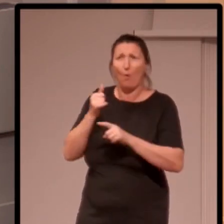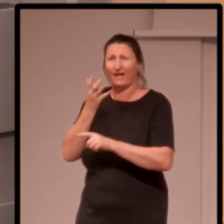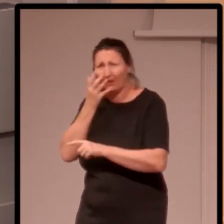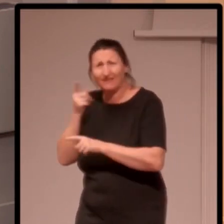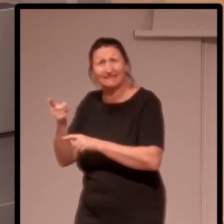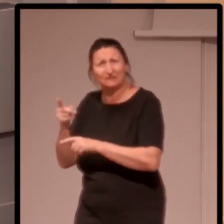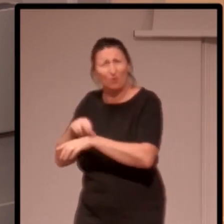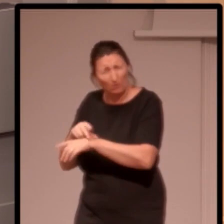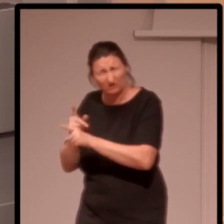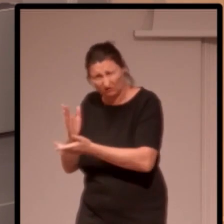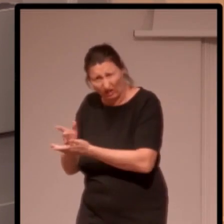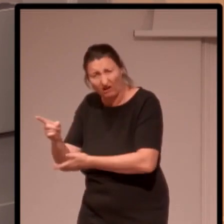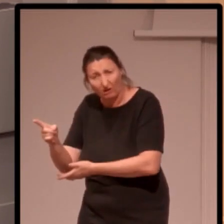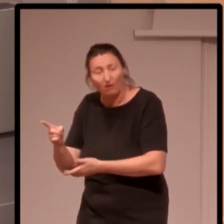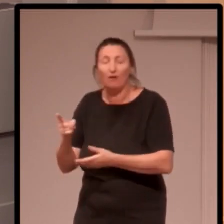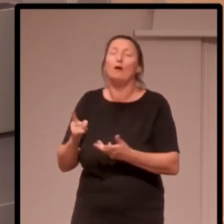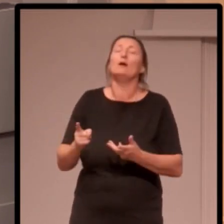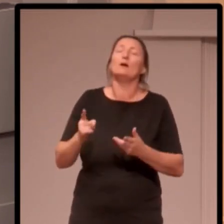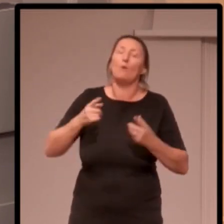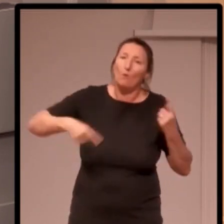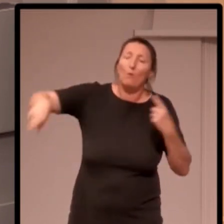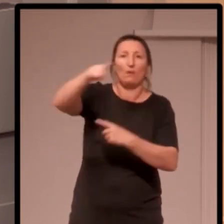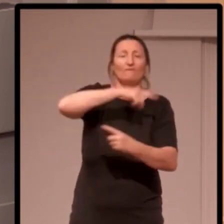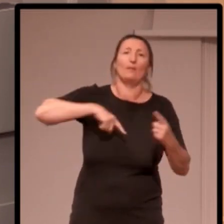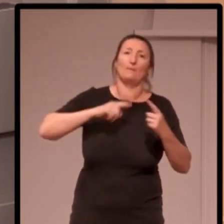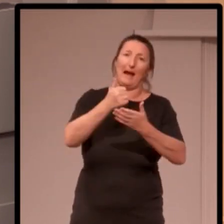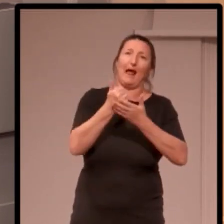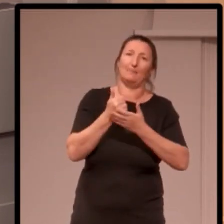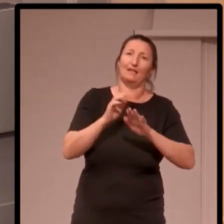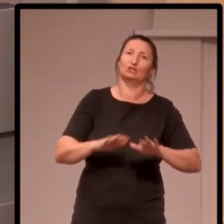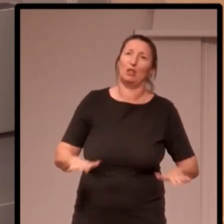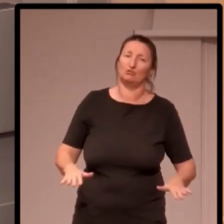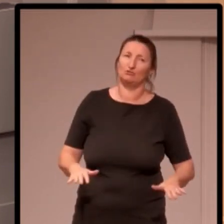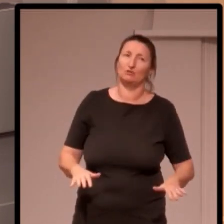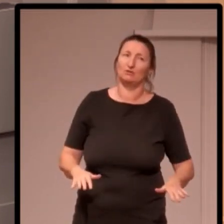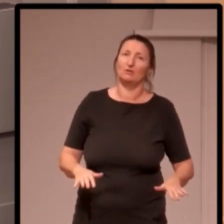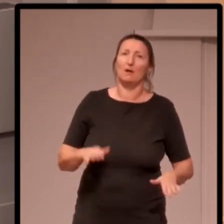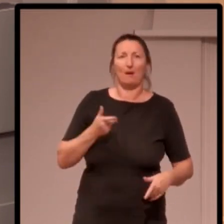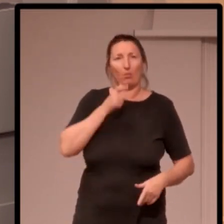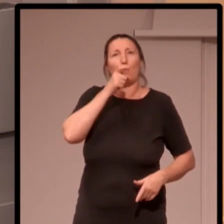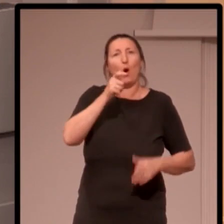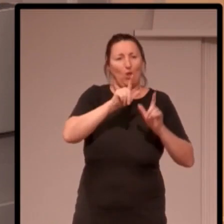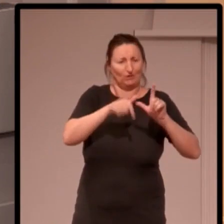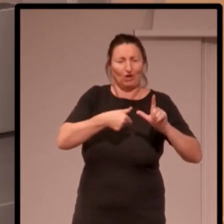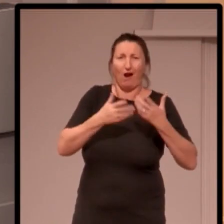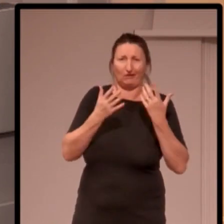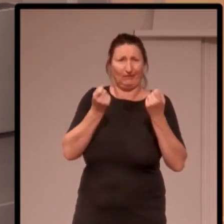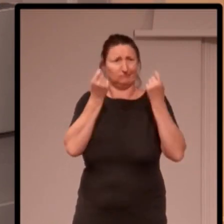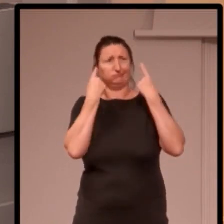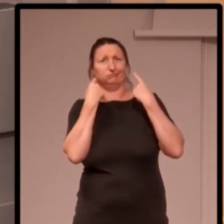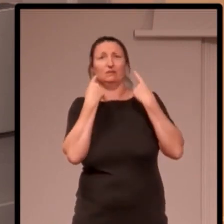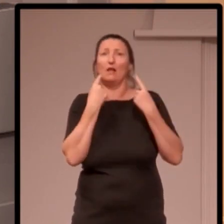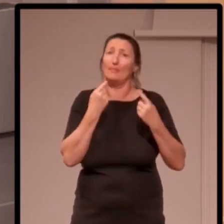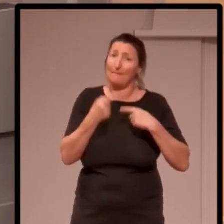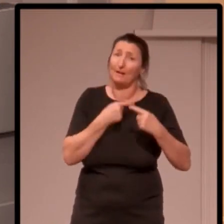anaesthetists, they're all people that are there to help them. And sometimes the words that we use, we can then get hung up on, and actually they can create some of the barriers